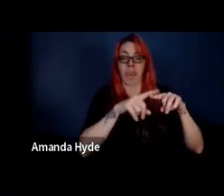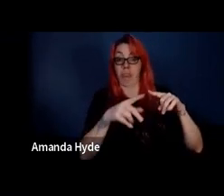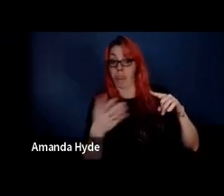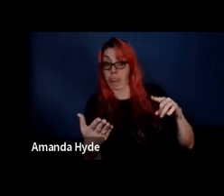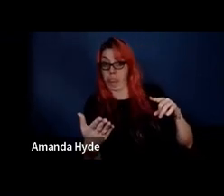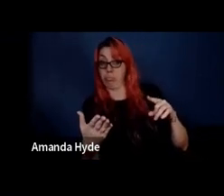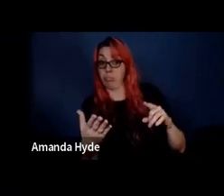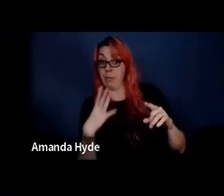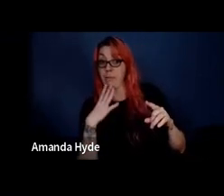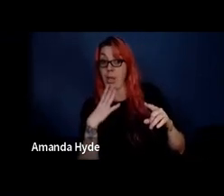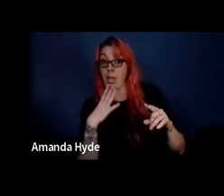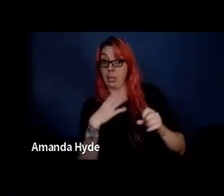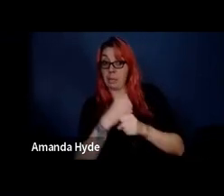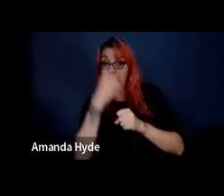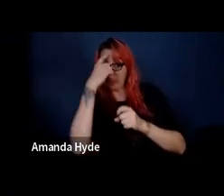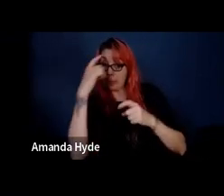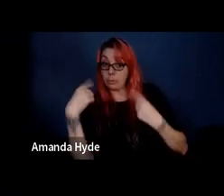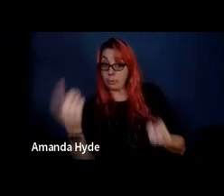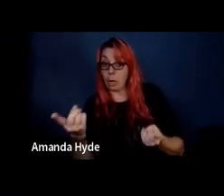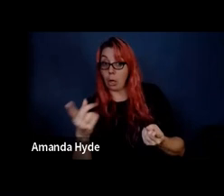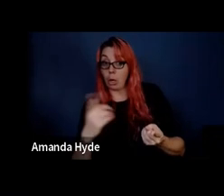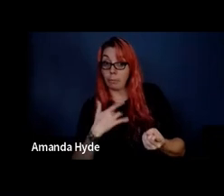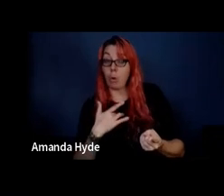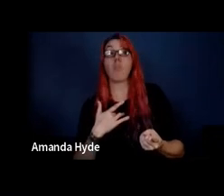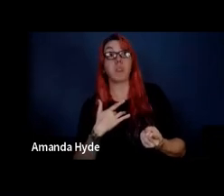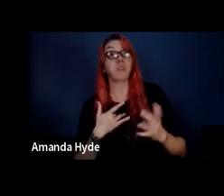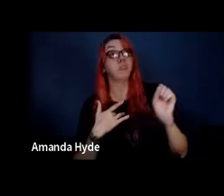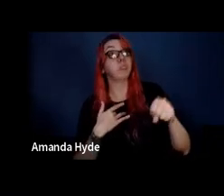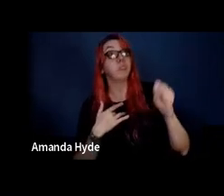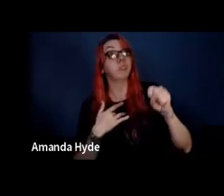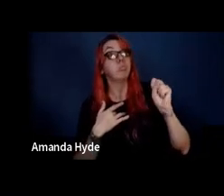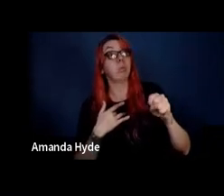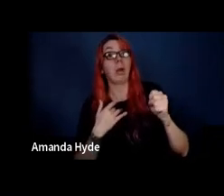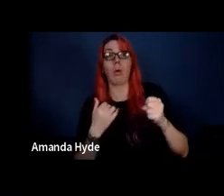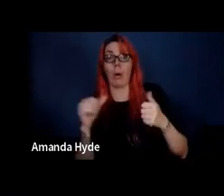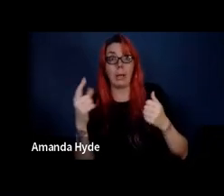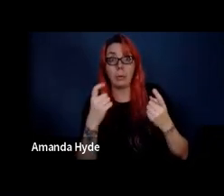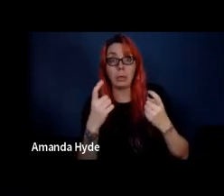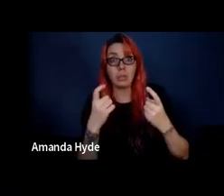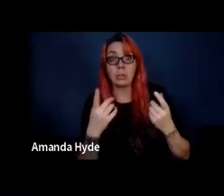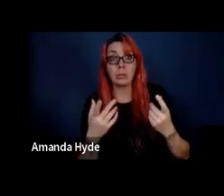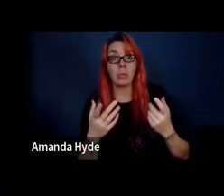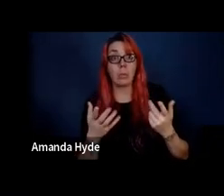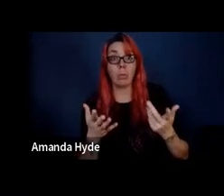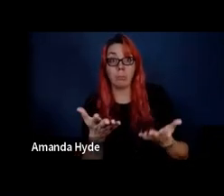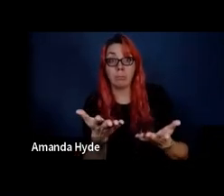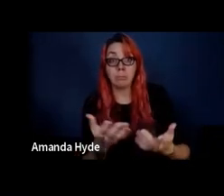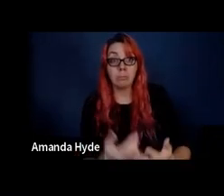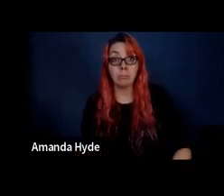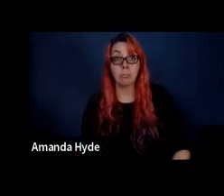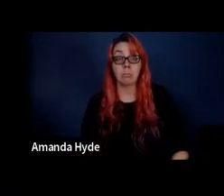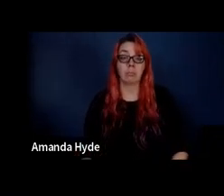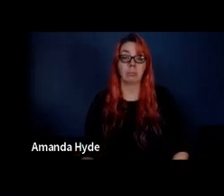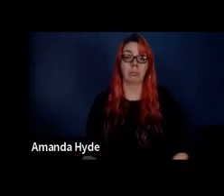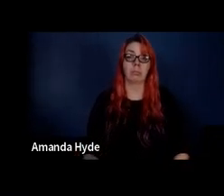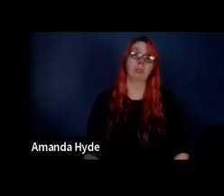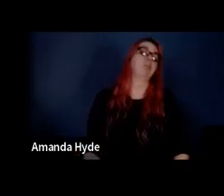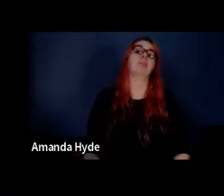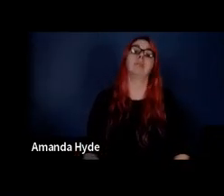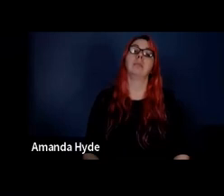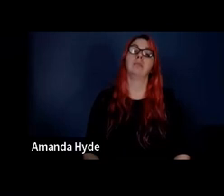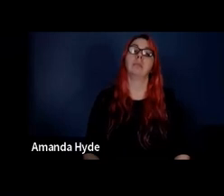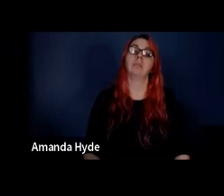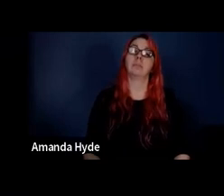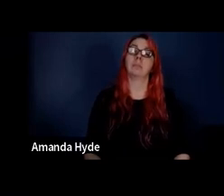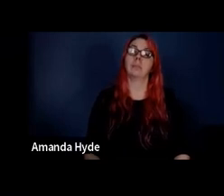Is it lining up? Is it landing? Or if there's any questions, again, in the Q&A or in the chat. Sorry, I